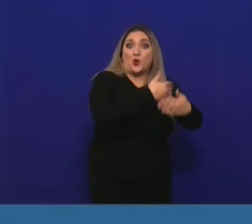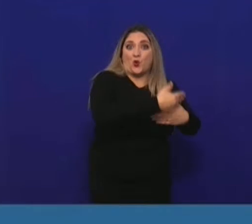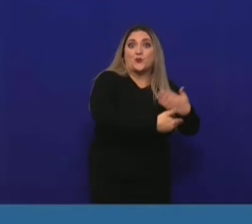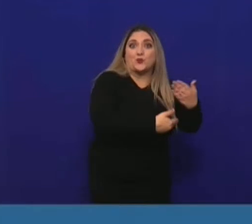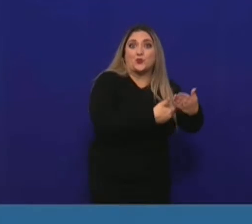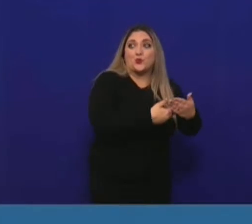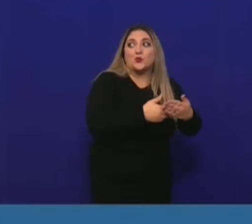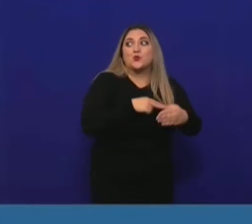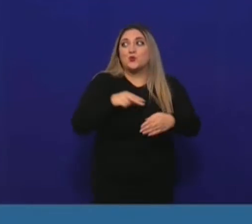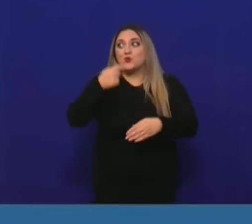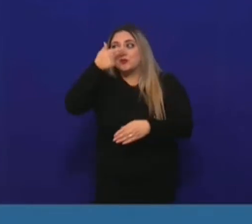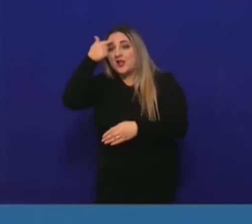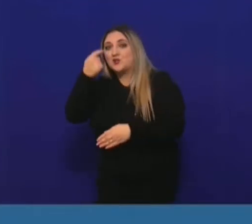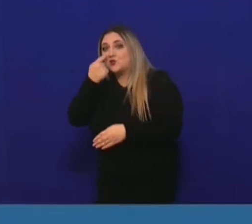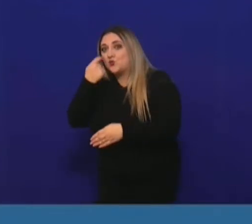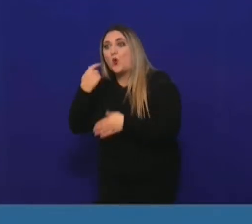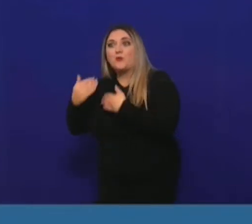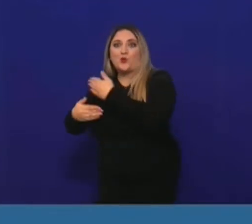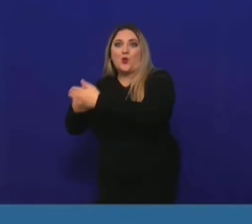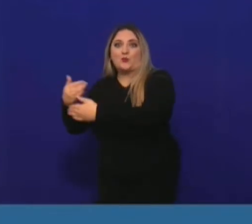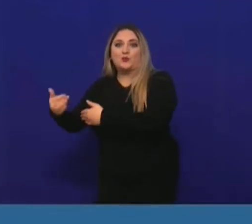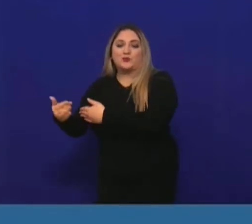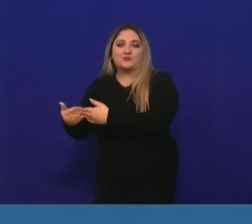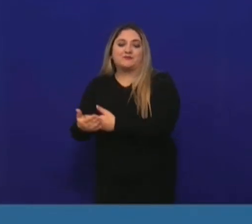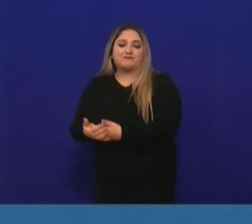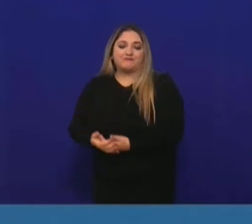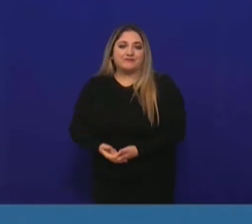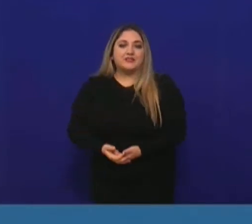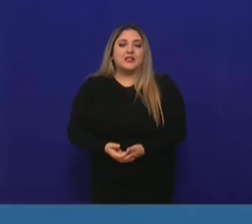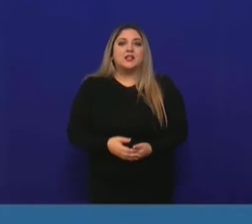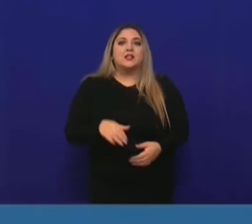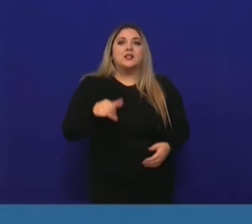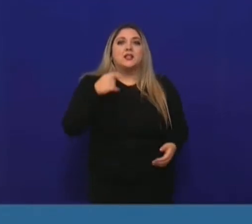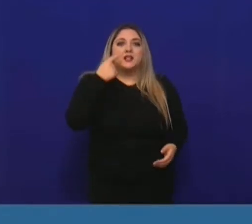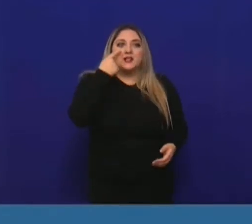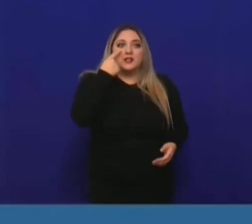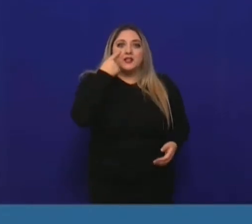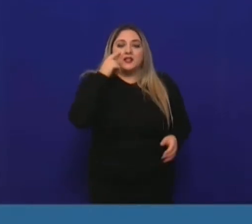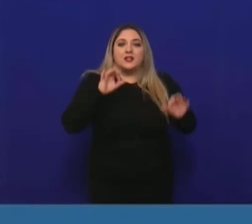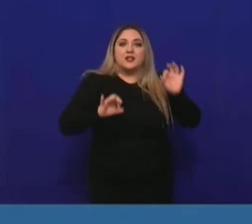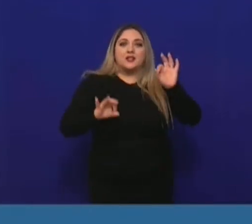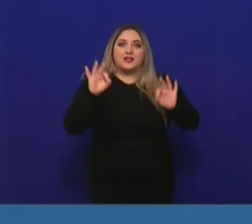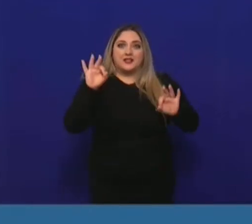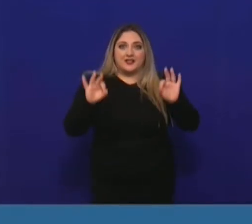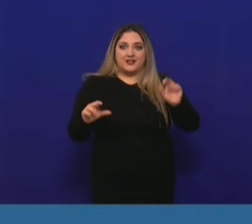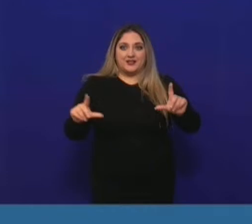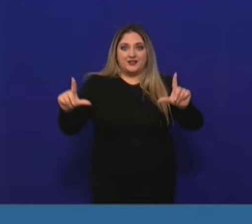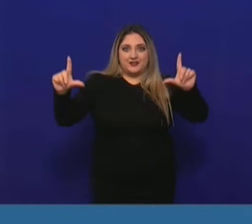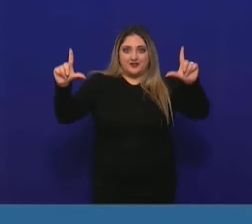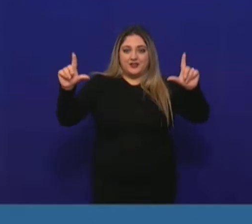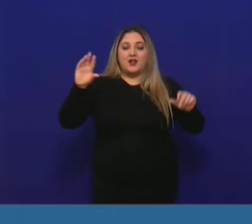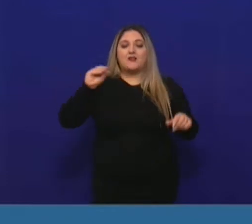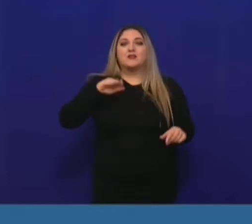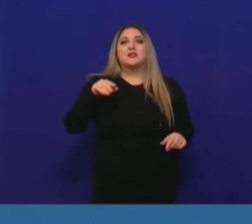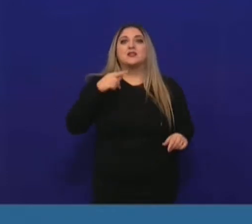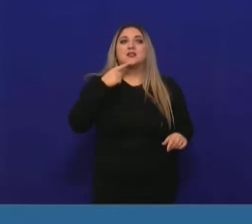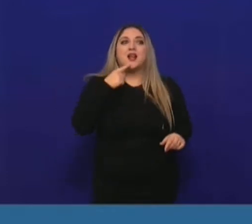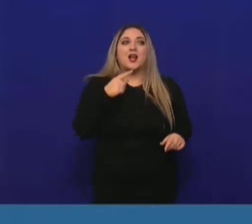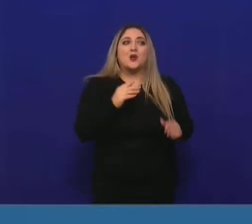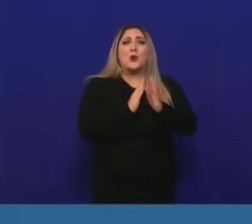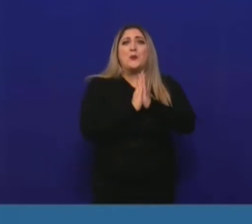dej program kif suppost. Kif rajtu anke tħarsu l-grafs u anke fil-bidu ħafna nies qalulna ħaffu